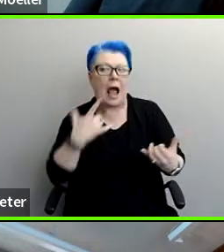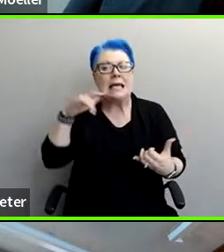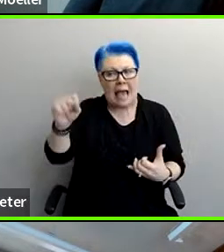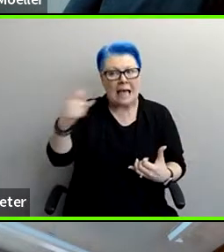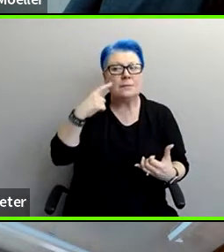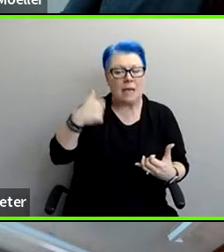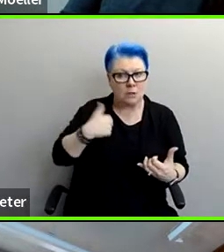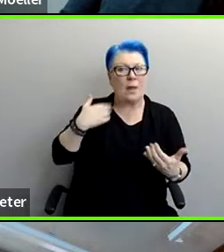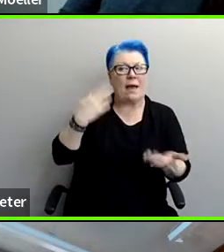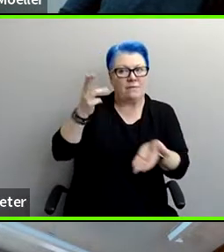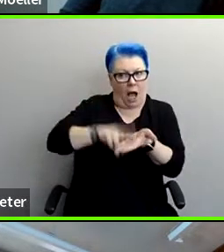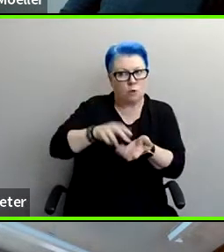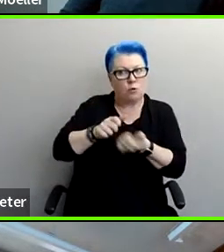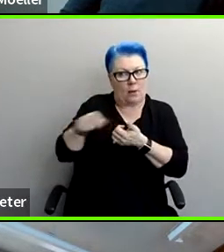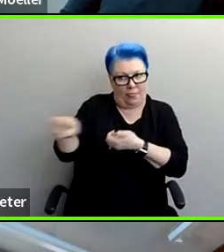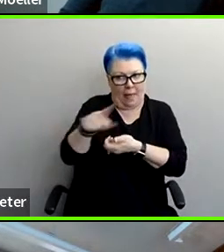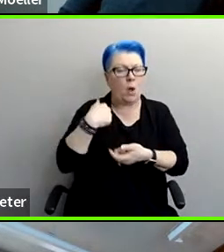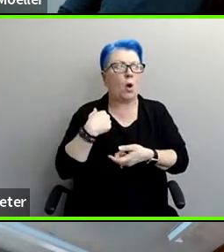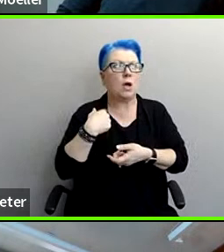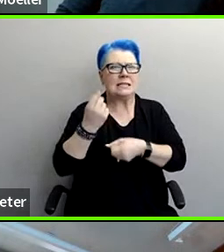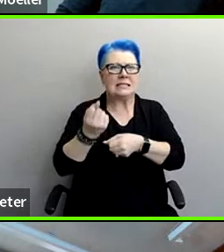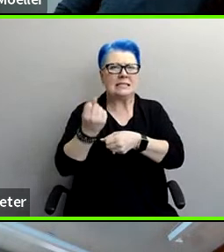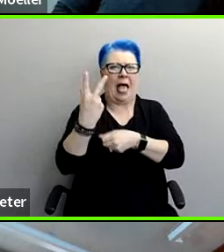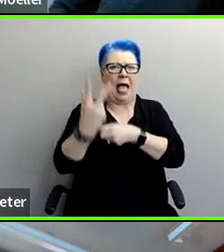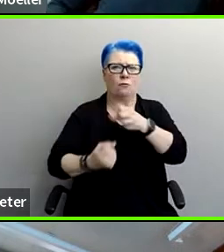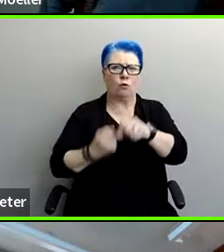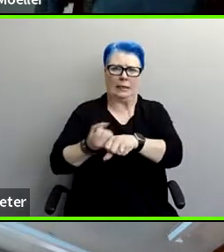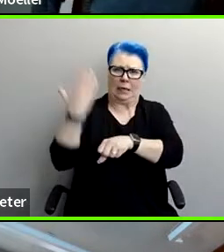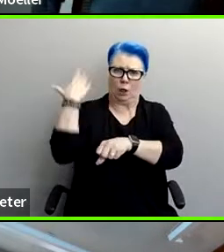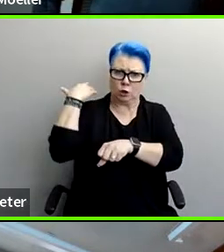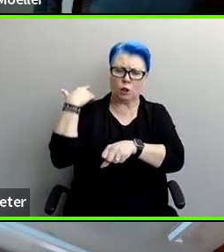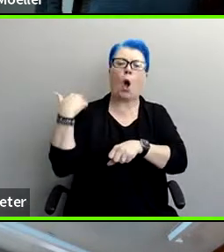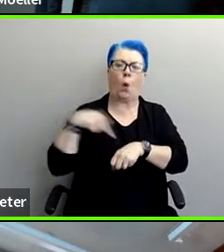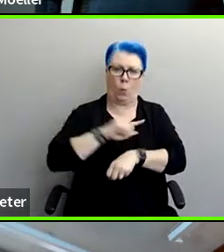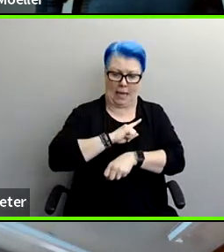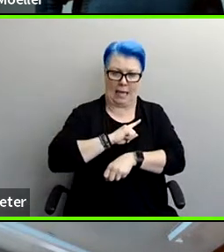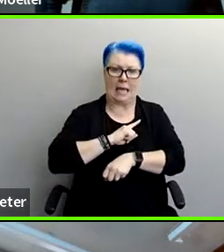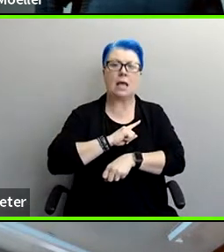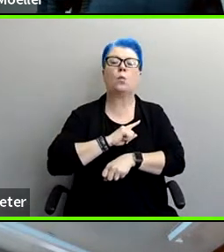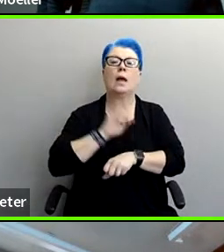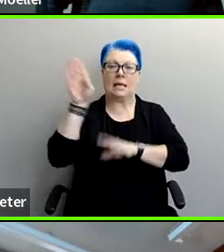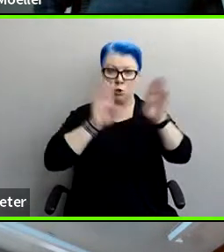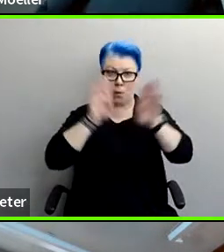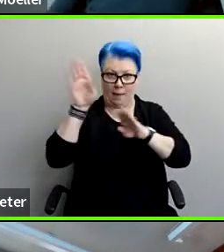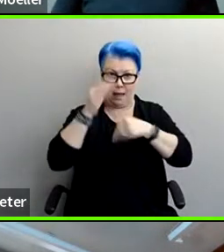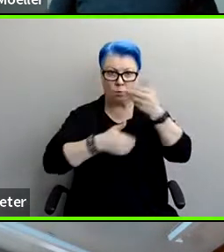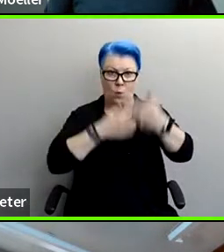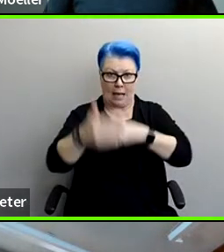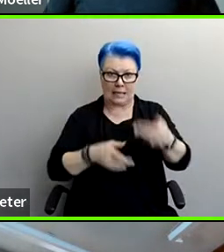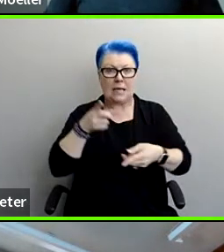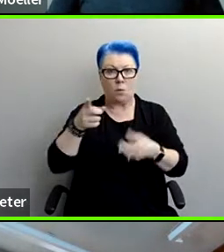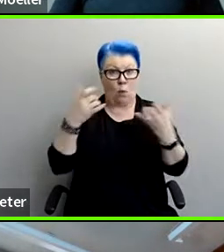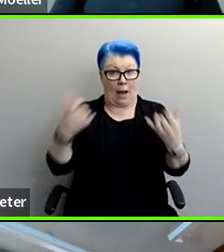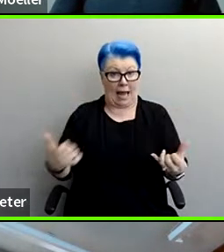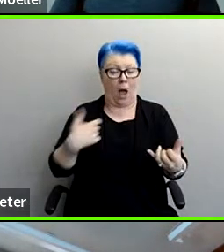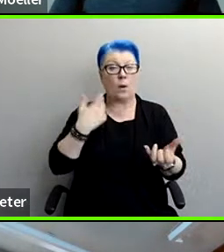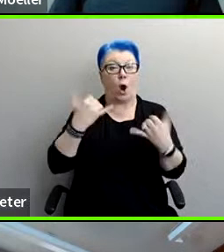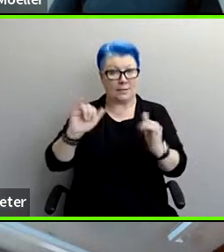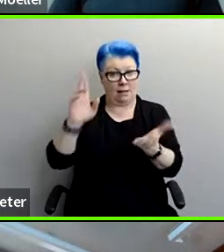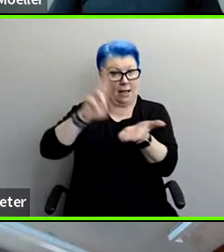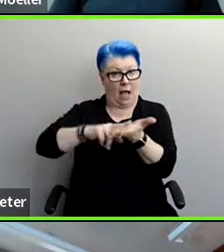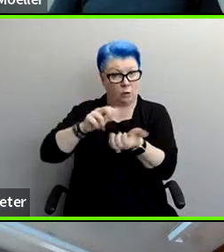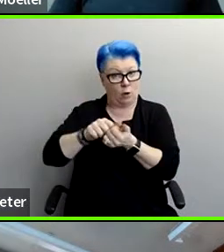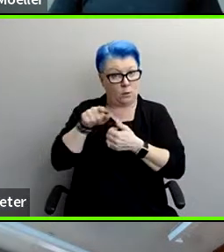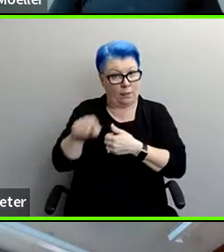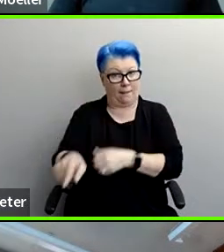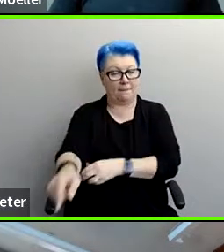contract. So we went out to bid several years ago, and then we are currently with them. And I believe we're going into,